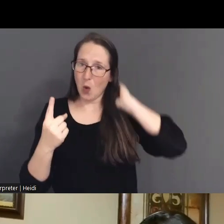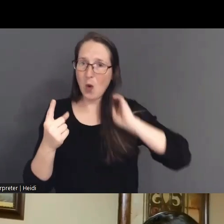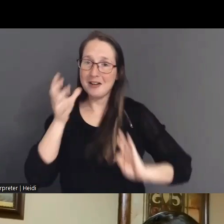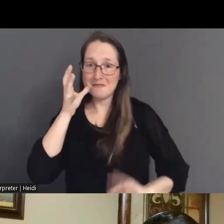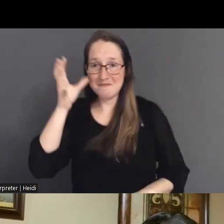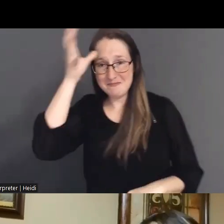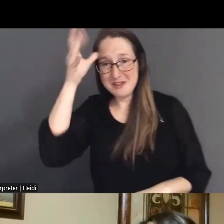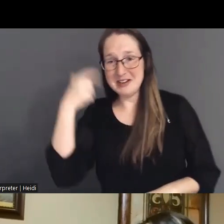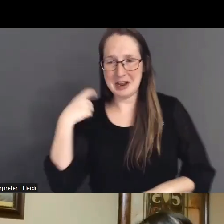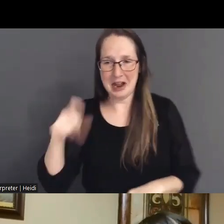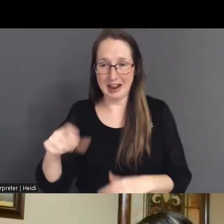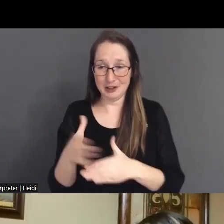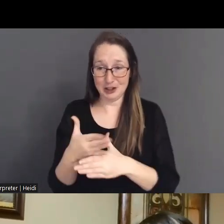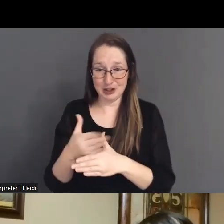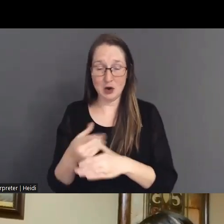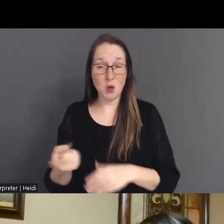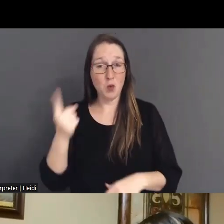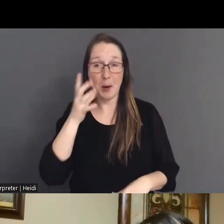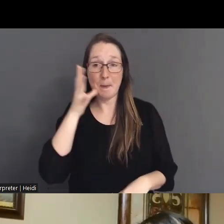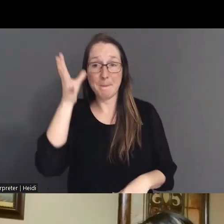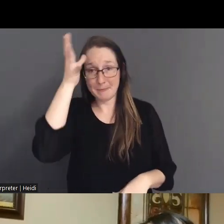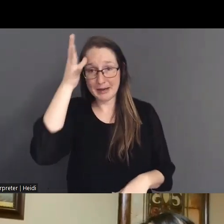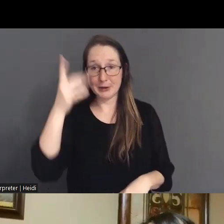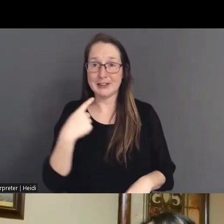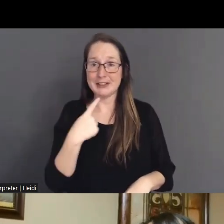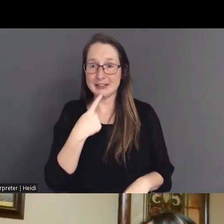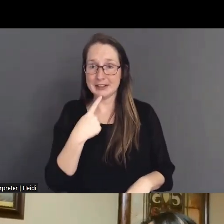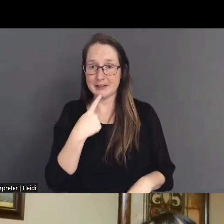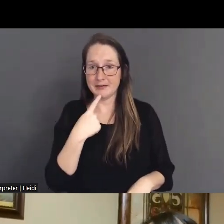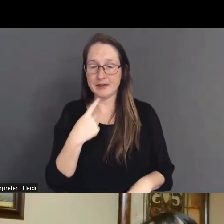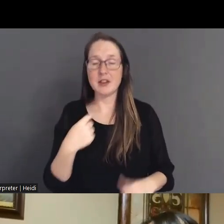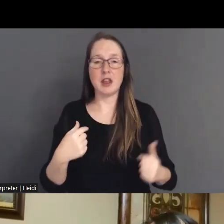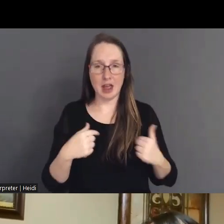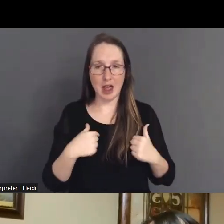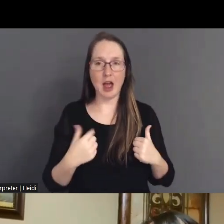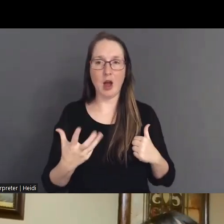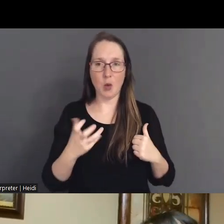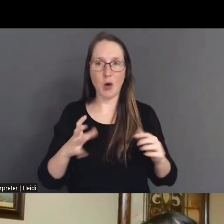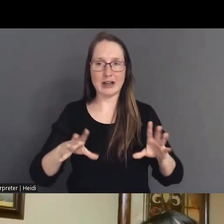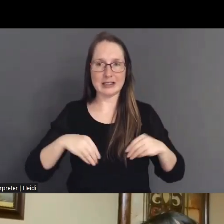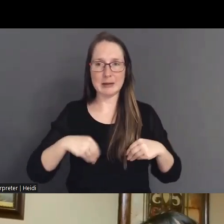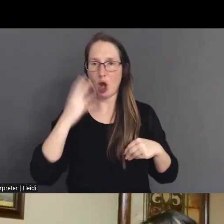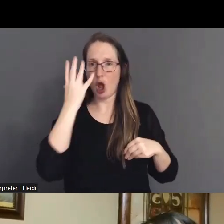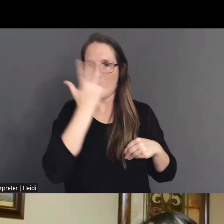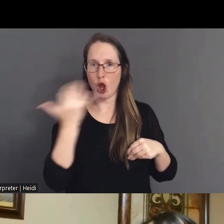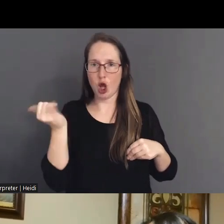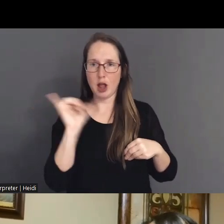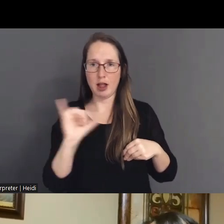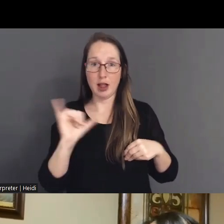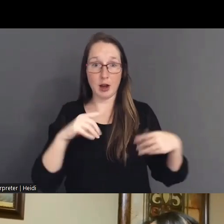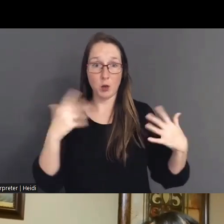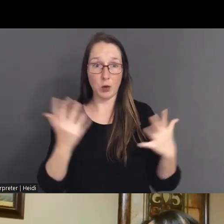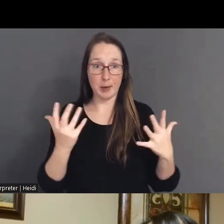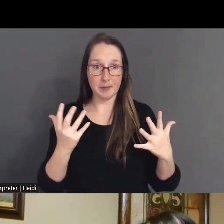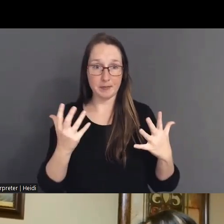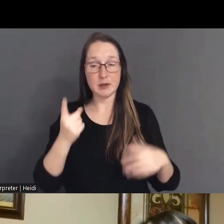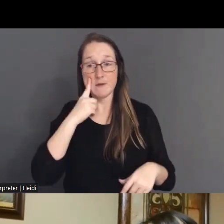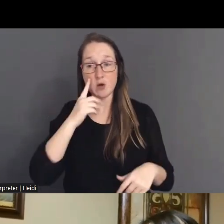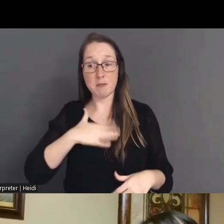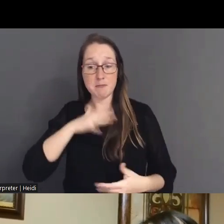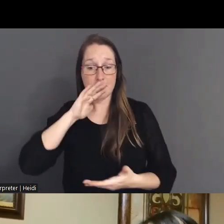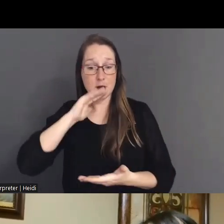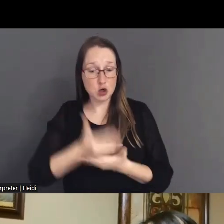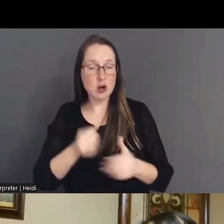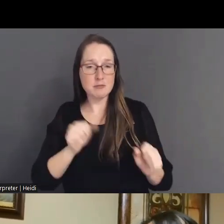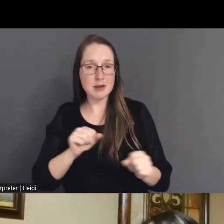share that she said, I want acceptance to look like this. For my daughter to be